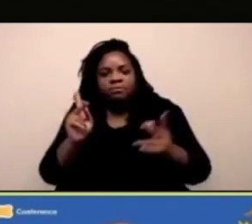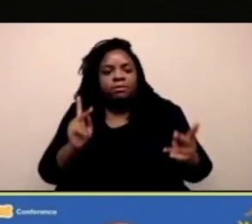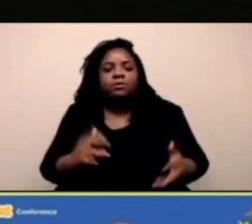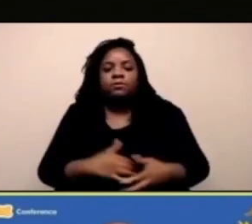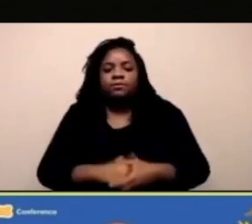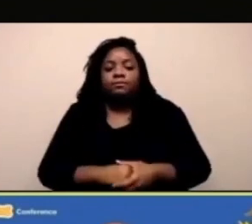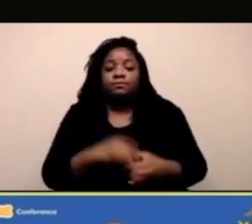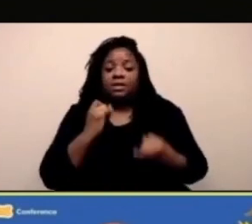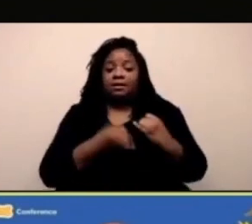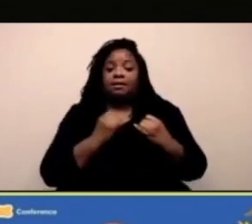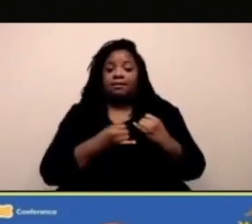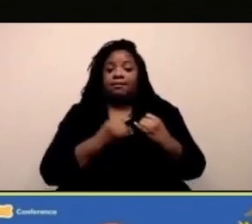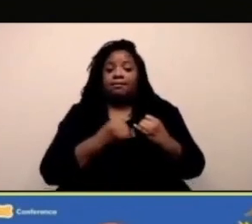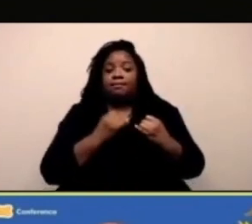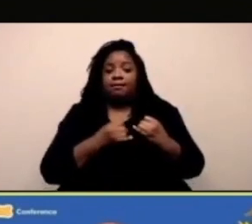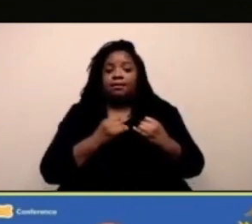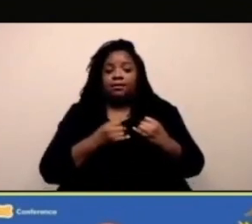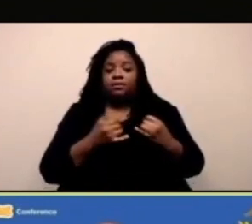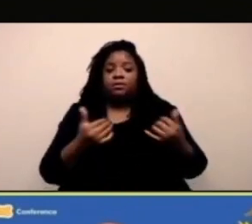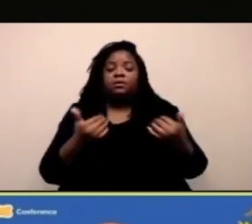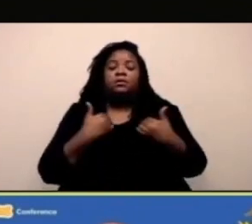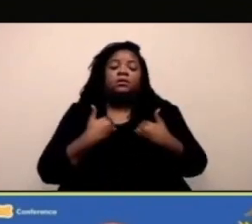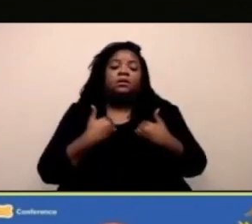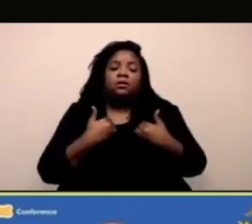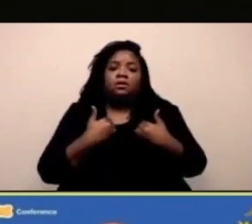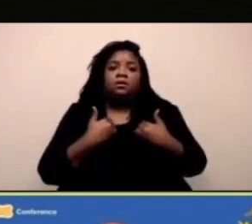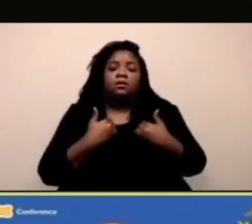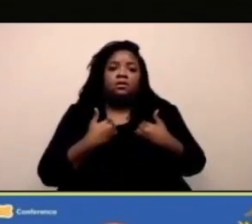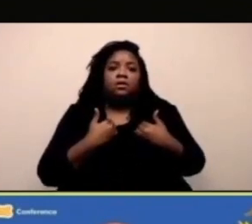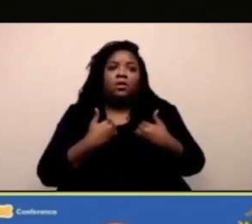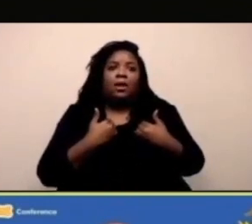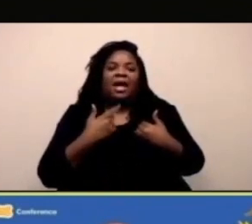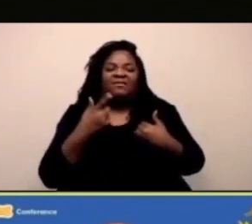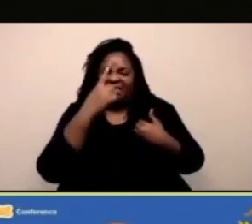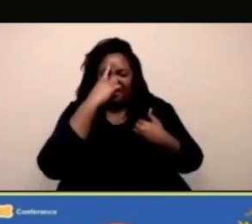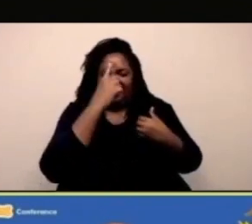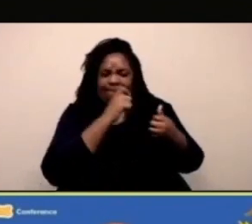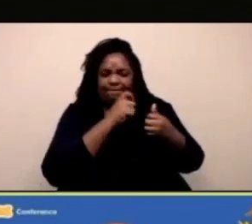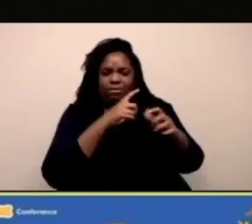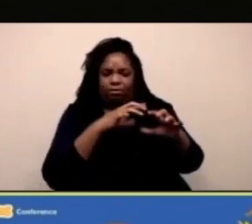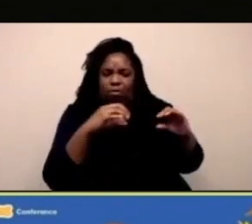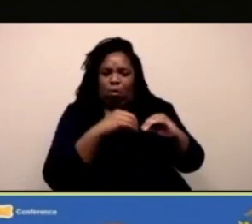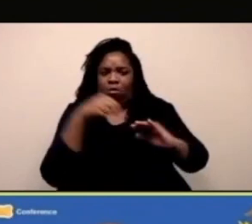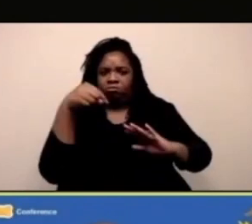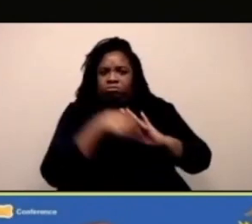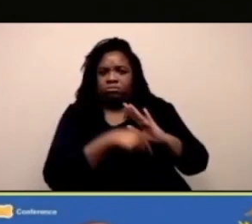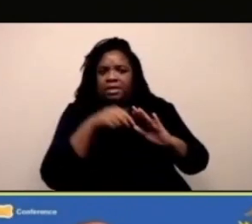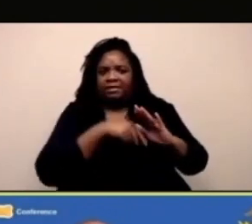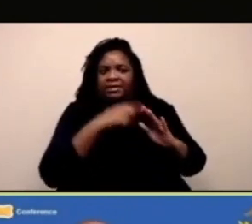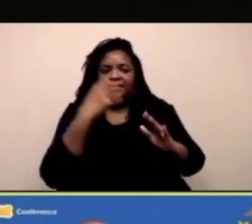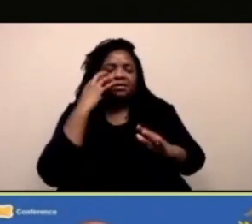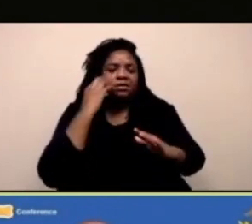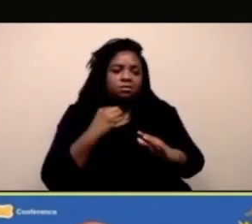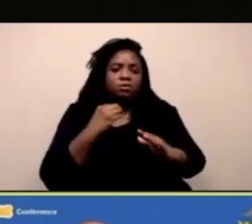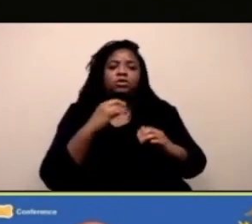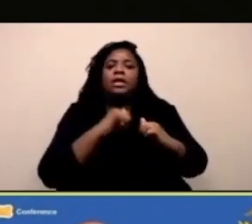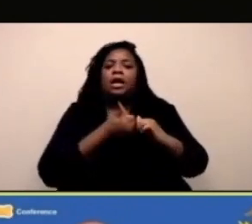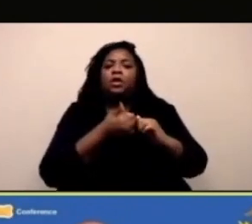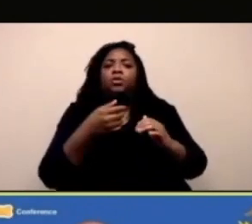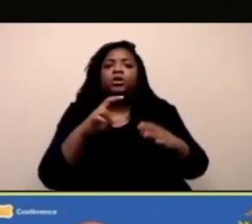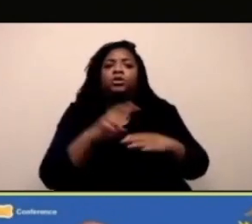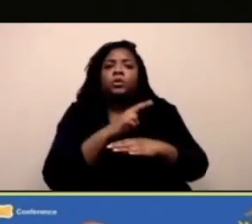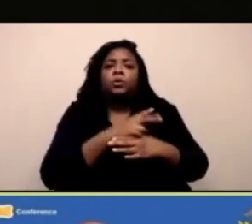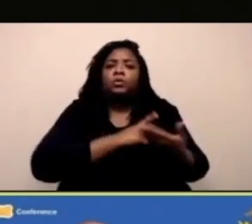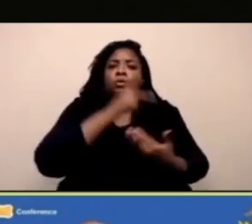little bit, thinking past this particular activity and other ways we can use Scratch and Scratch Junior to express how we're